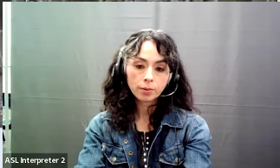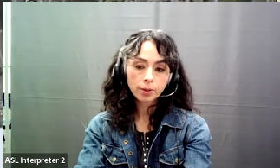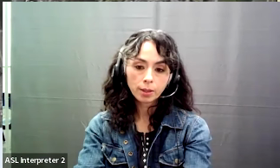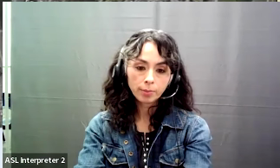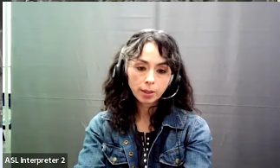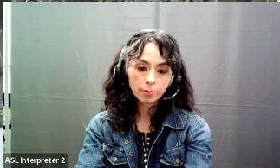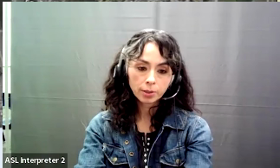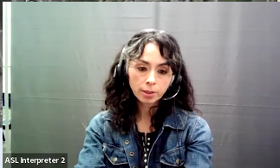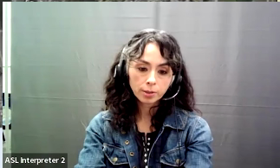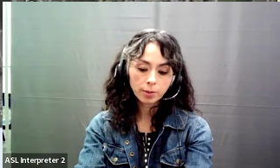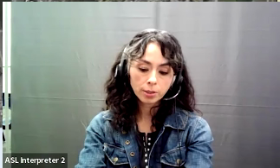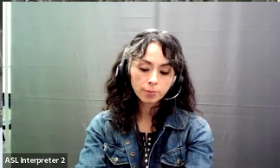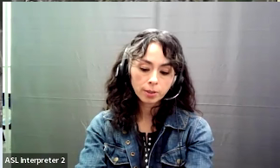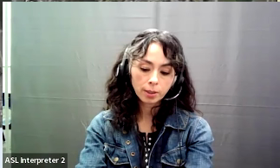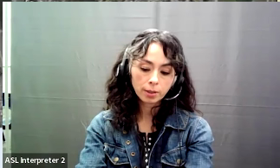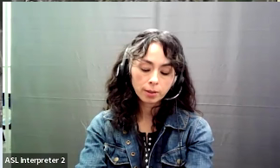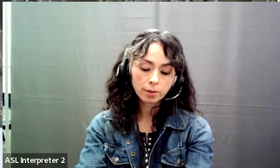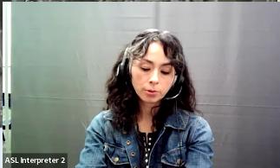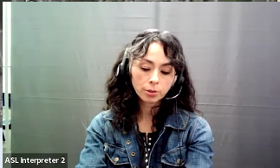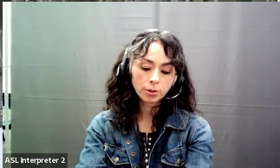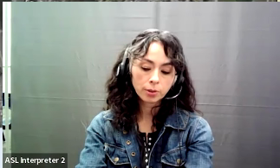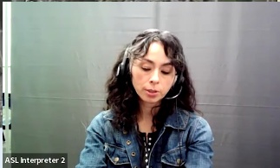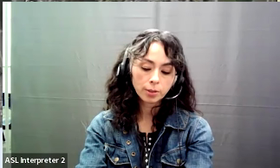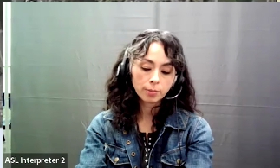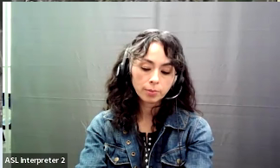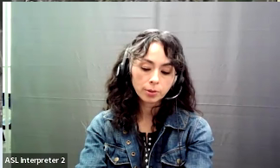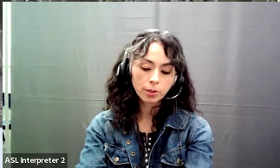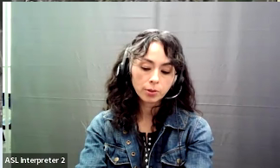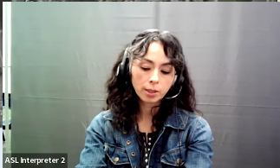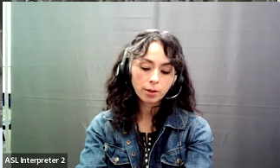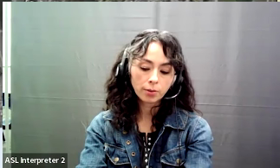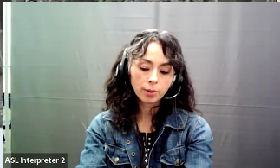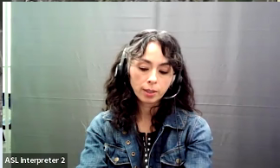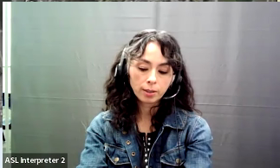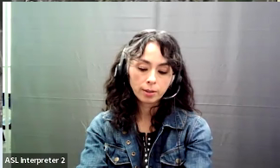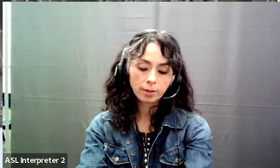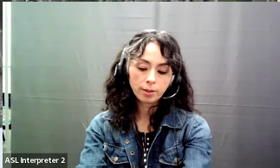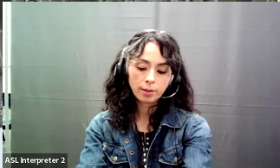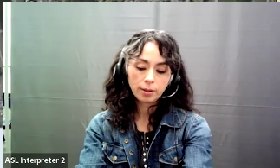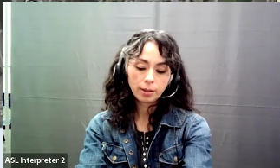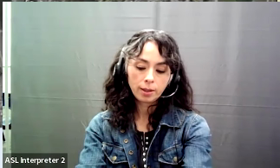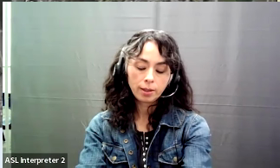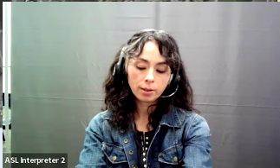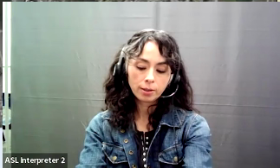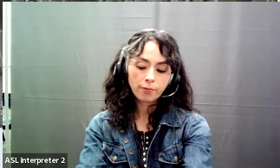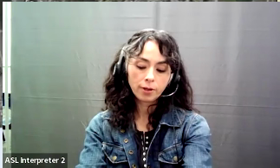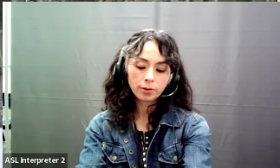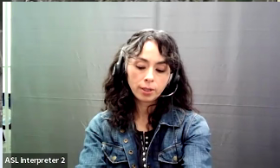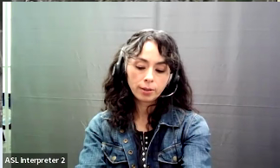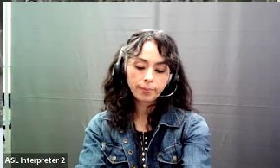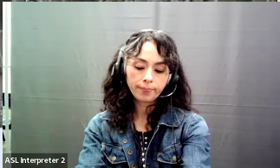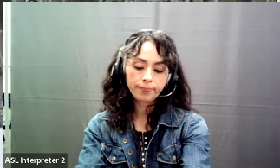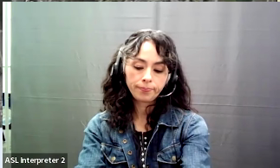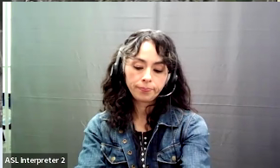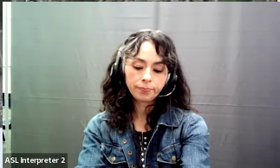which in the case of Puerto Rico would be more of the municipality, and you can hit view and it's going to showcase that area. You